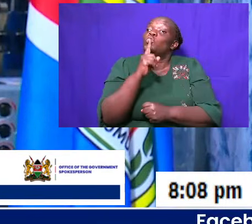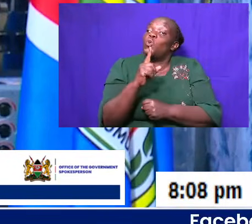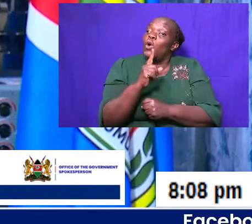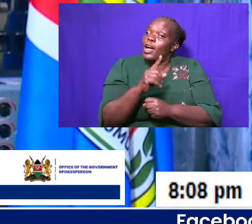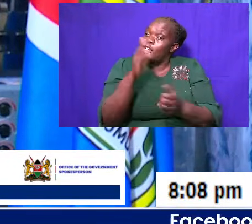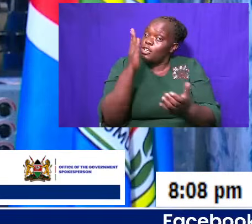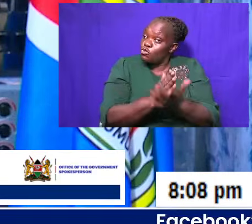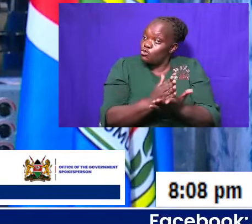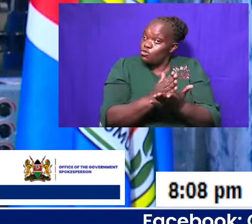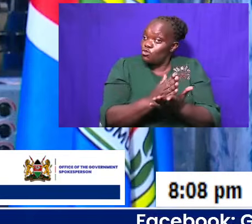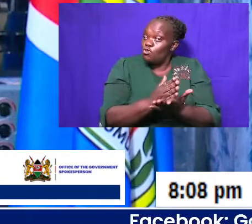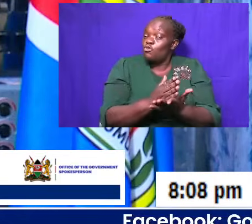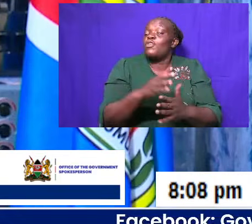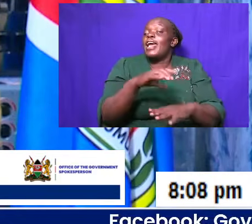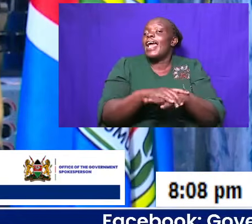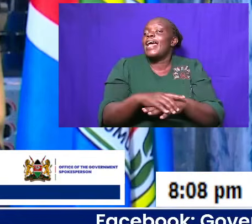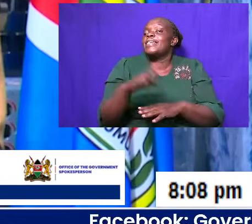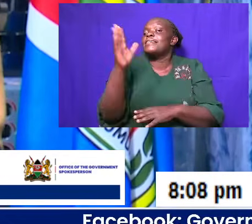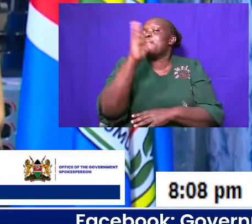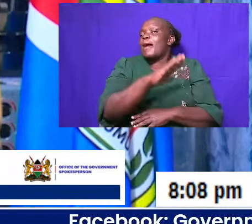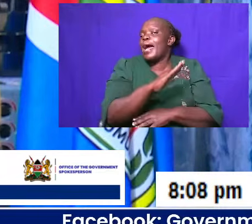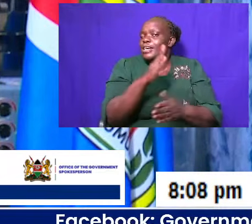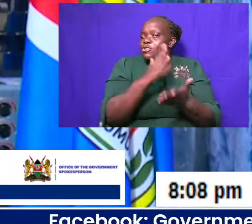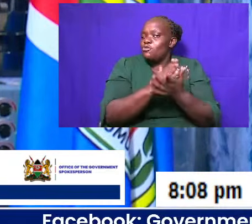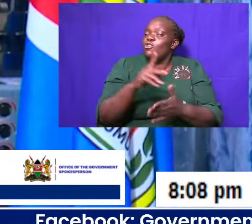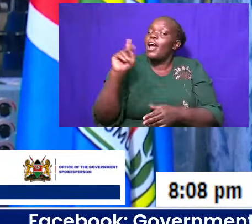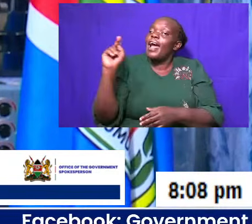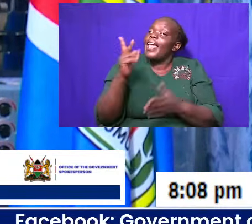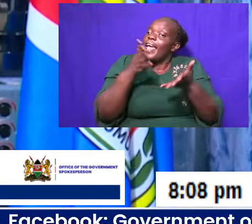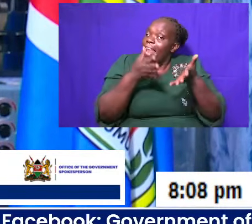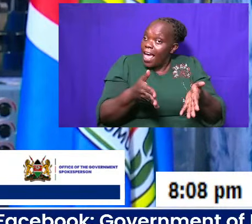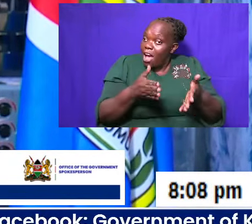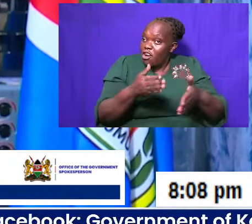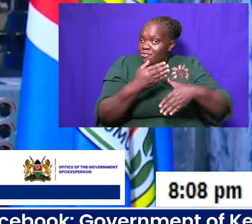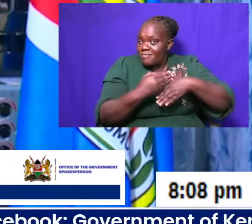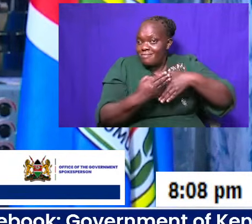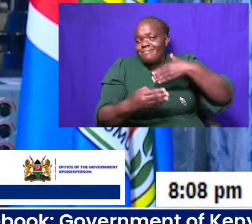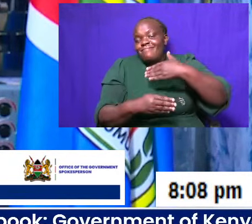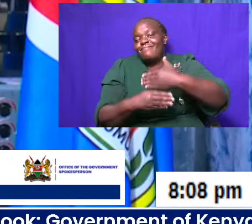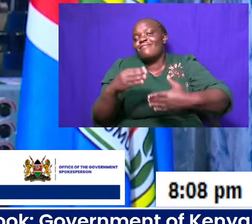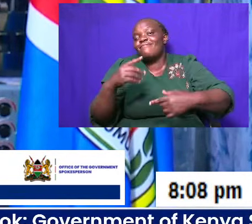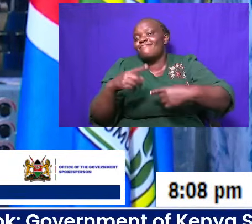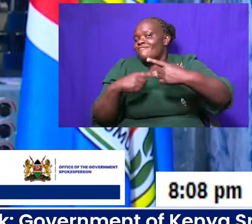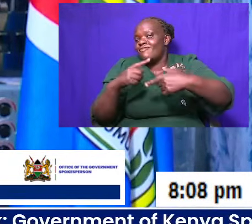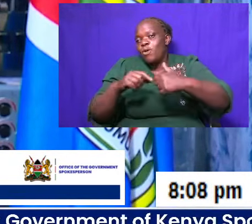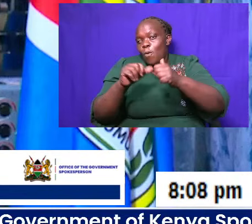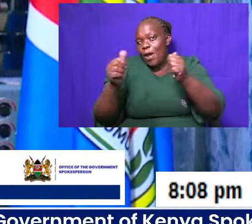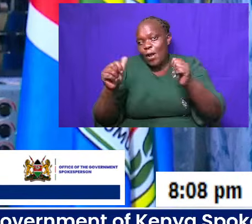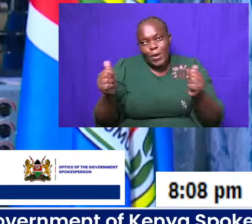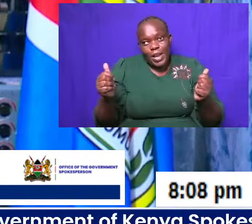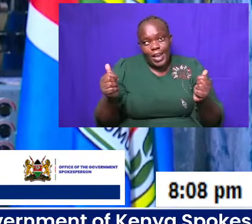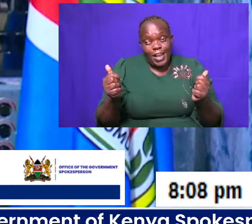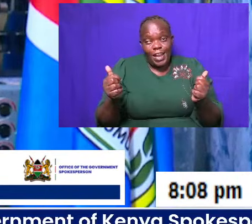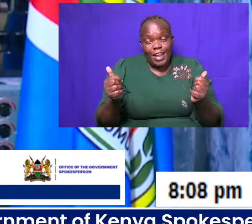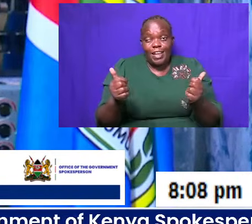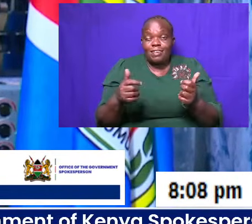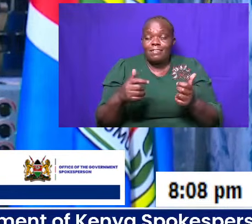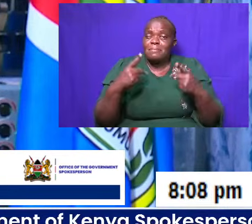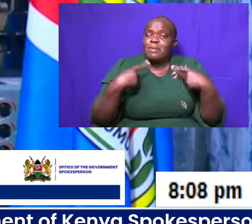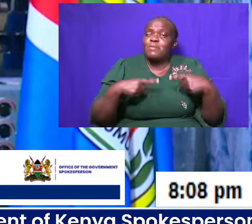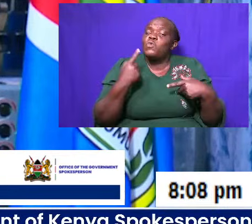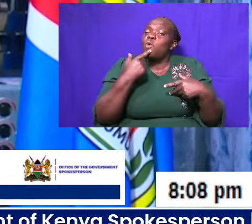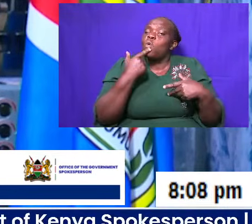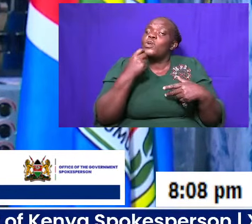that we get back, and Kenya is now a reconstruction site. And so therefore, wale walikuwa nasema barabara